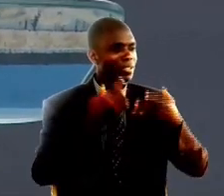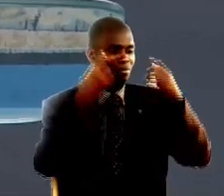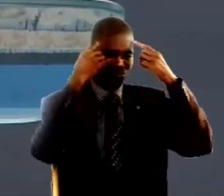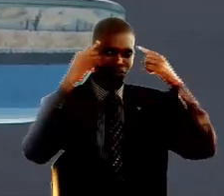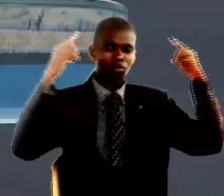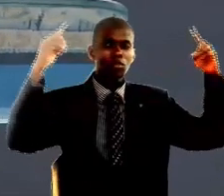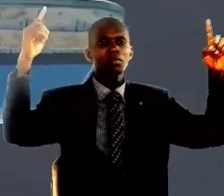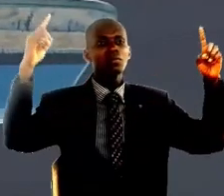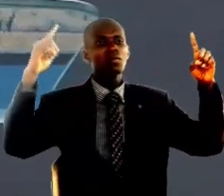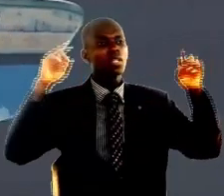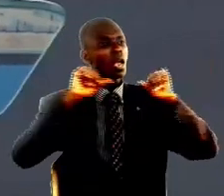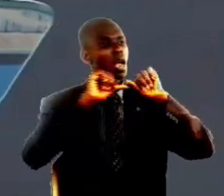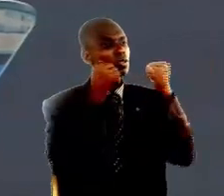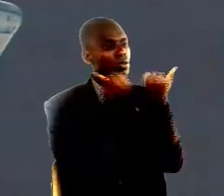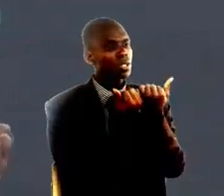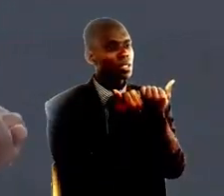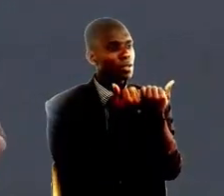accomplishments.